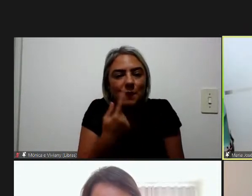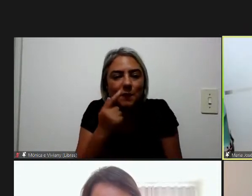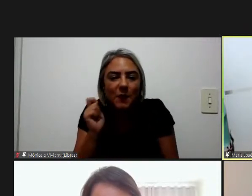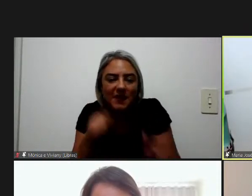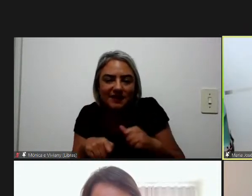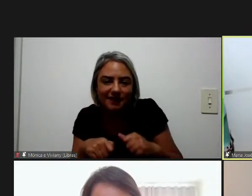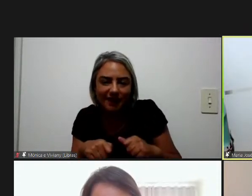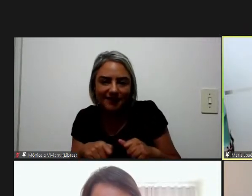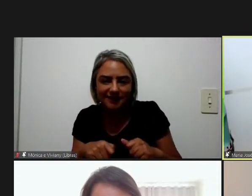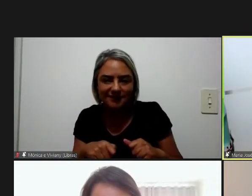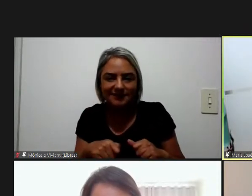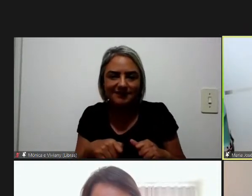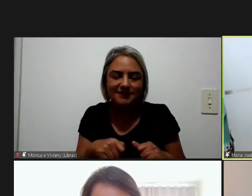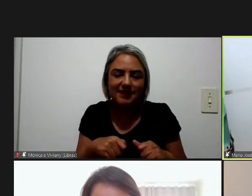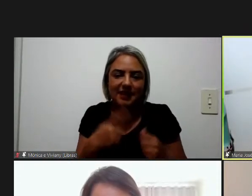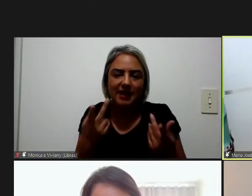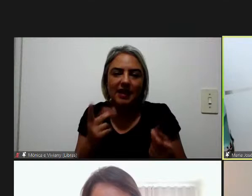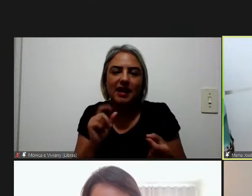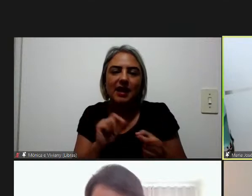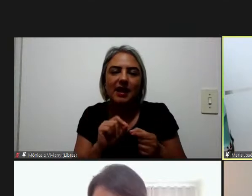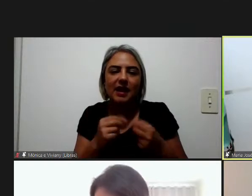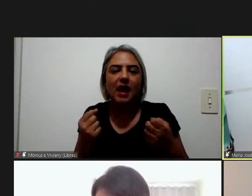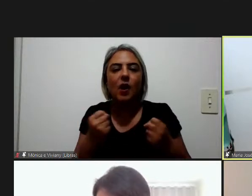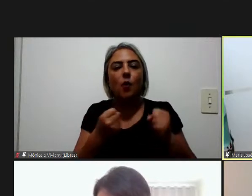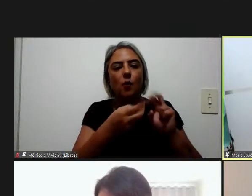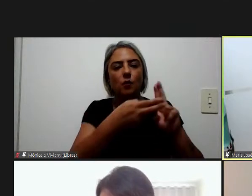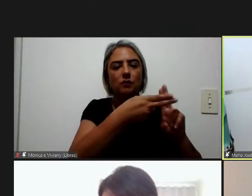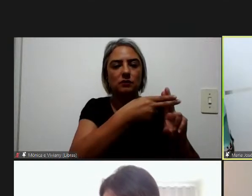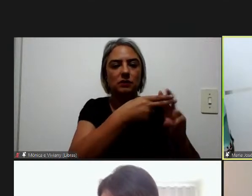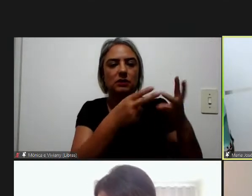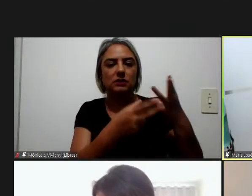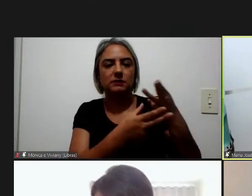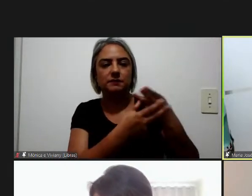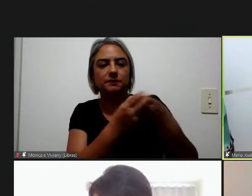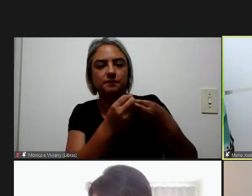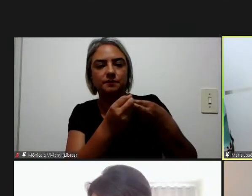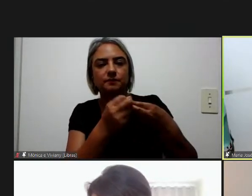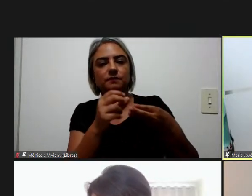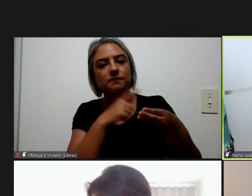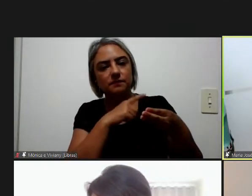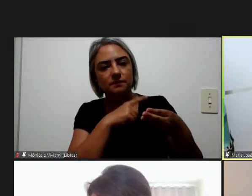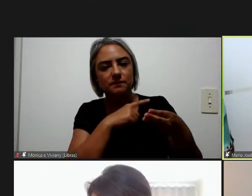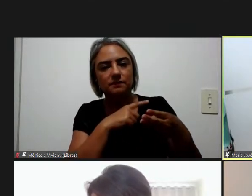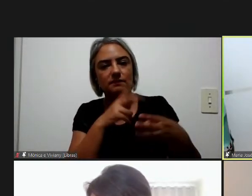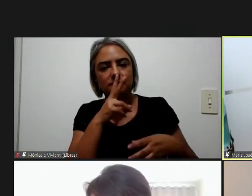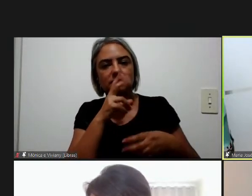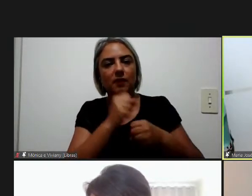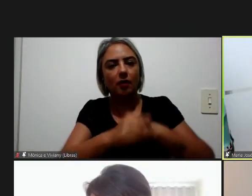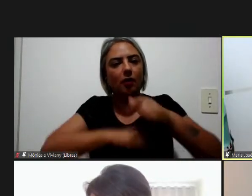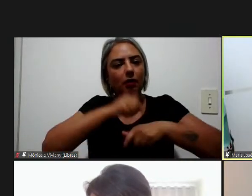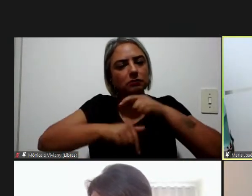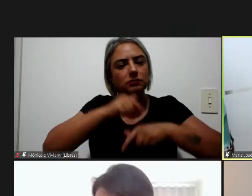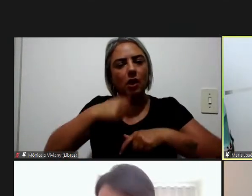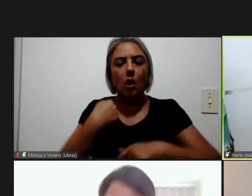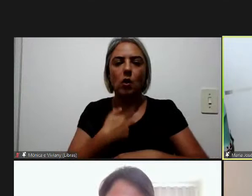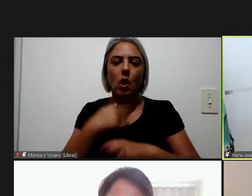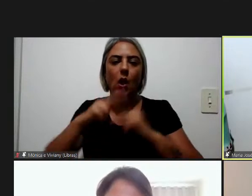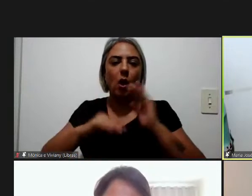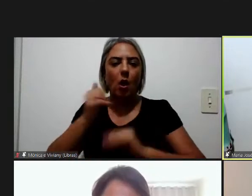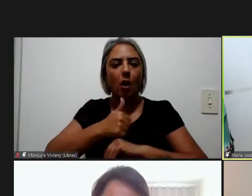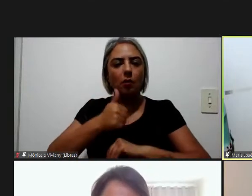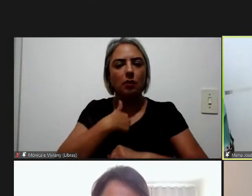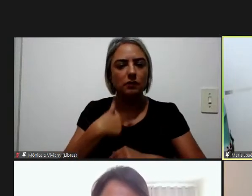have one potential, which is the fact that this tripartite system that we are very strong,